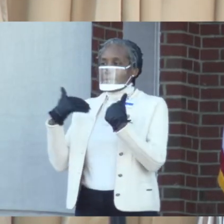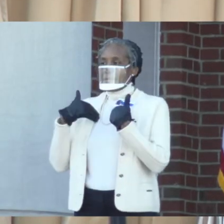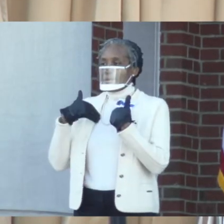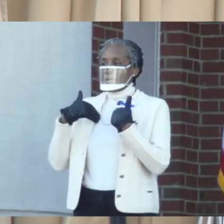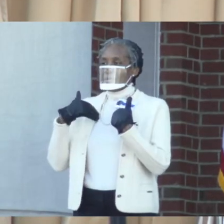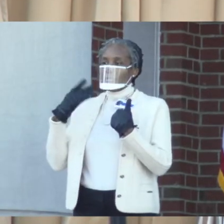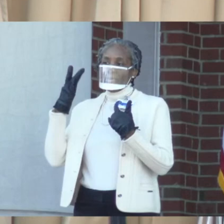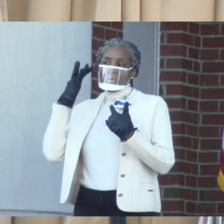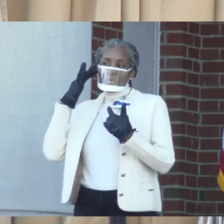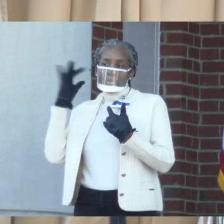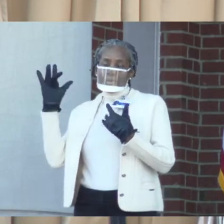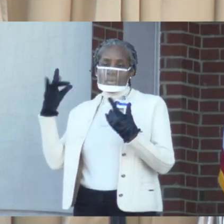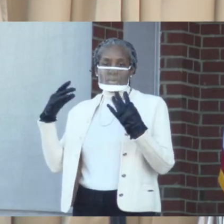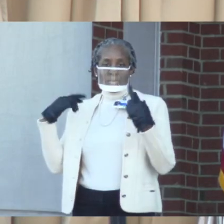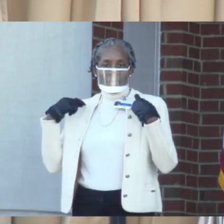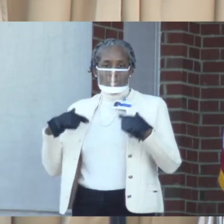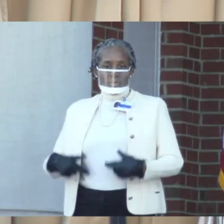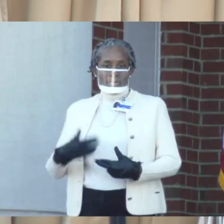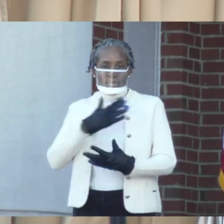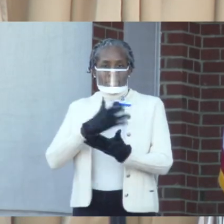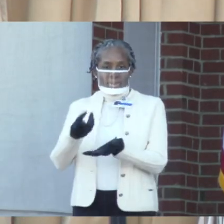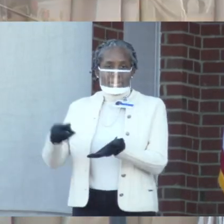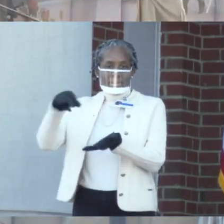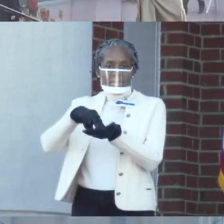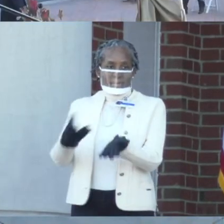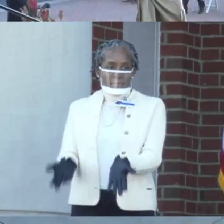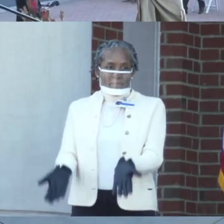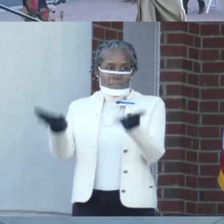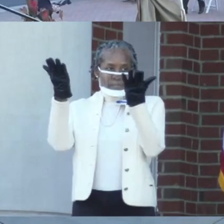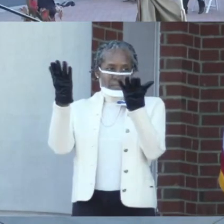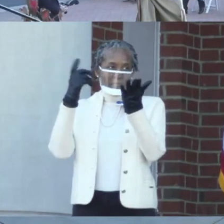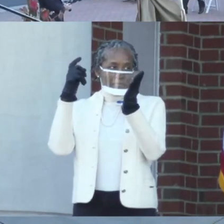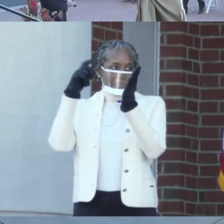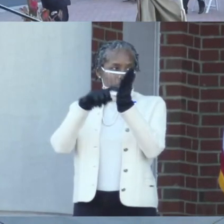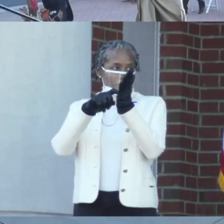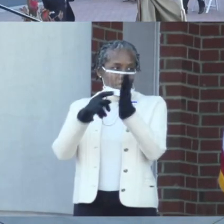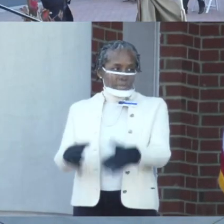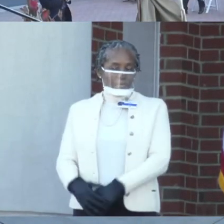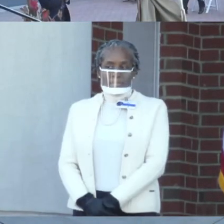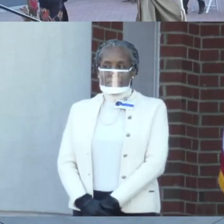gold cords. Please stand and be recognized.